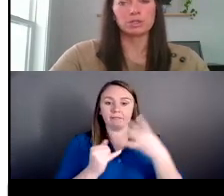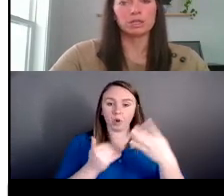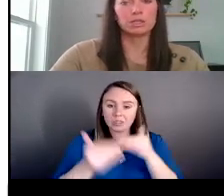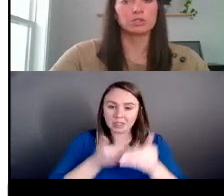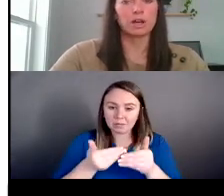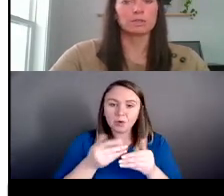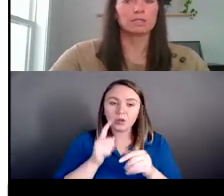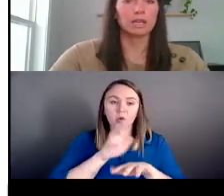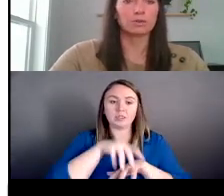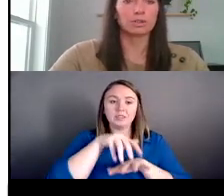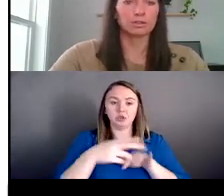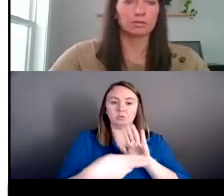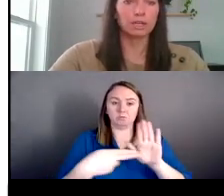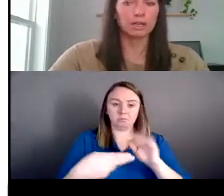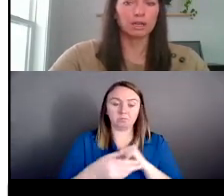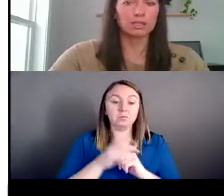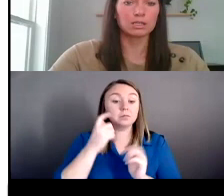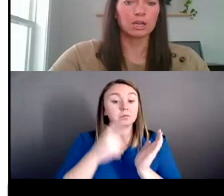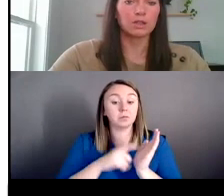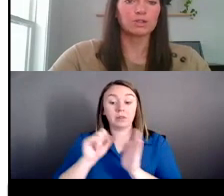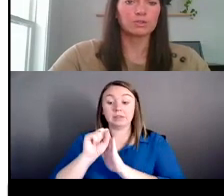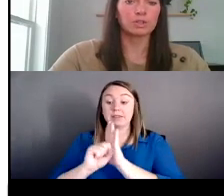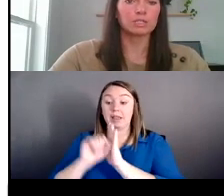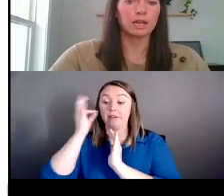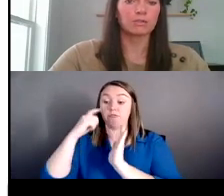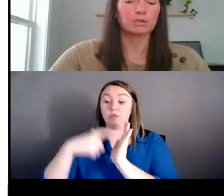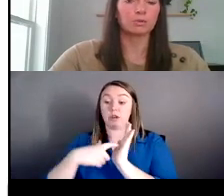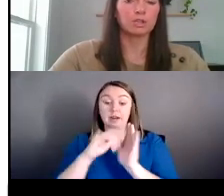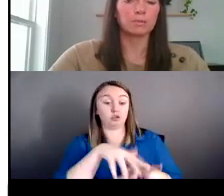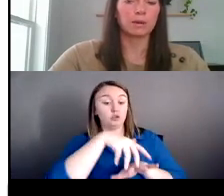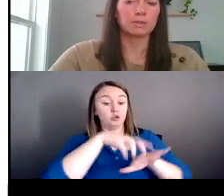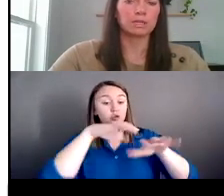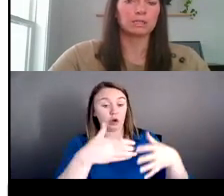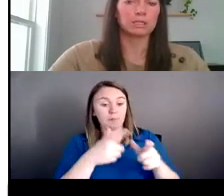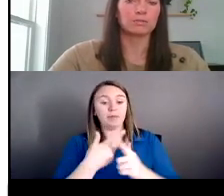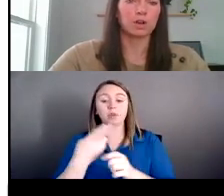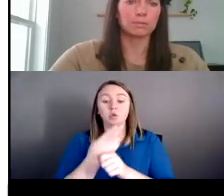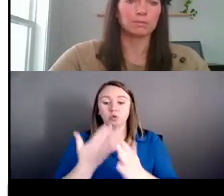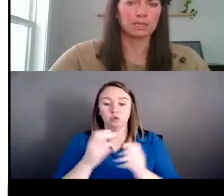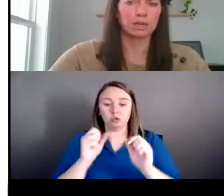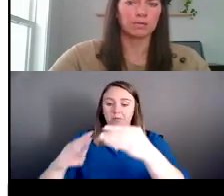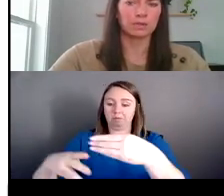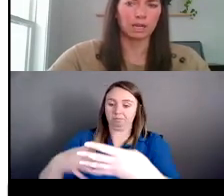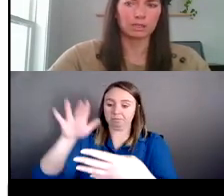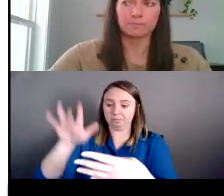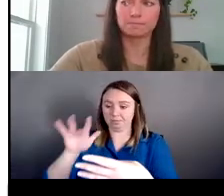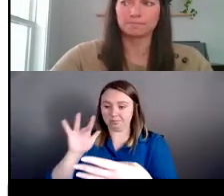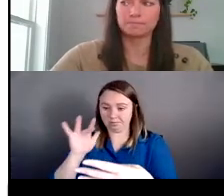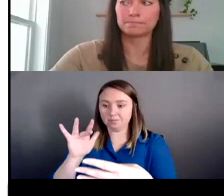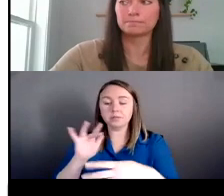it's noted that the tribe is state or federally recognized, the user can select from a pre-populated list of tribes based on the